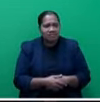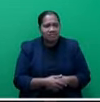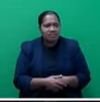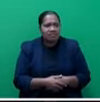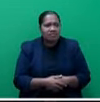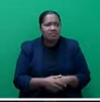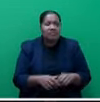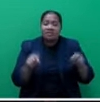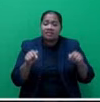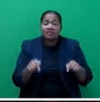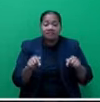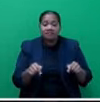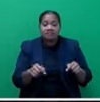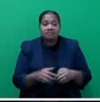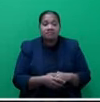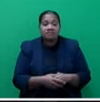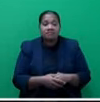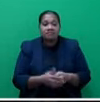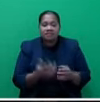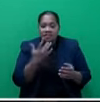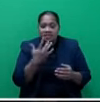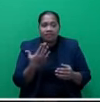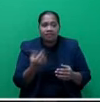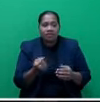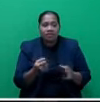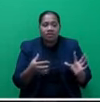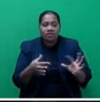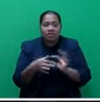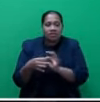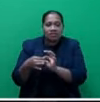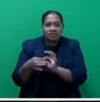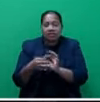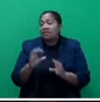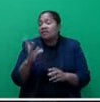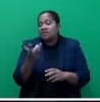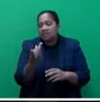is the kind of connection or conspiracy theories that they develop.